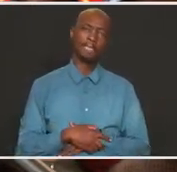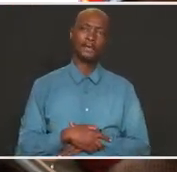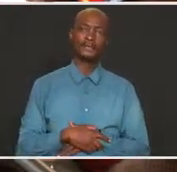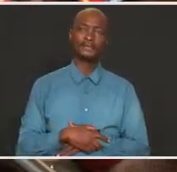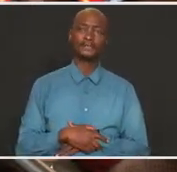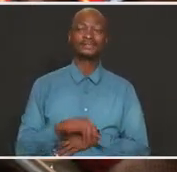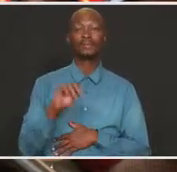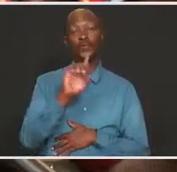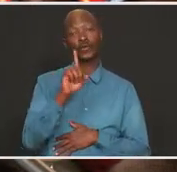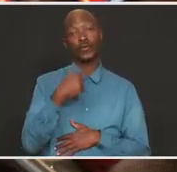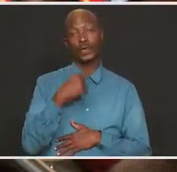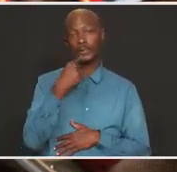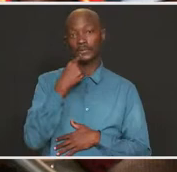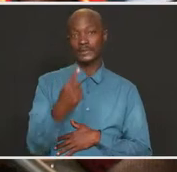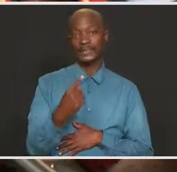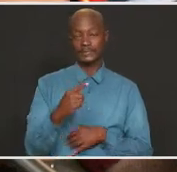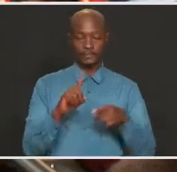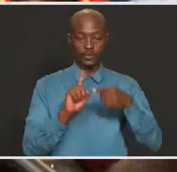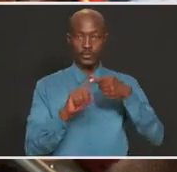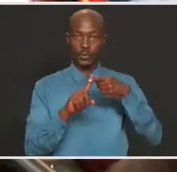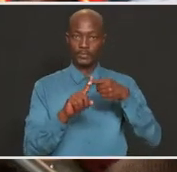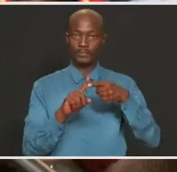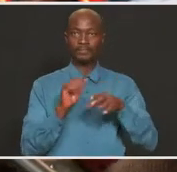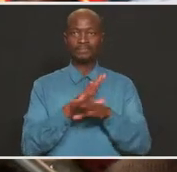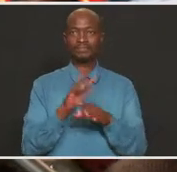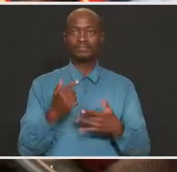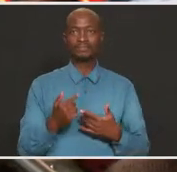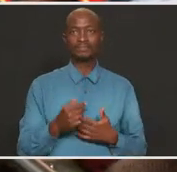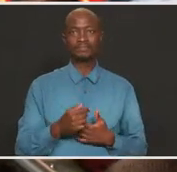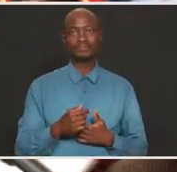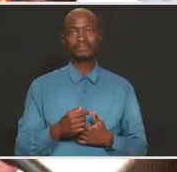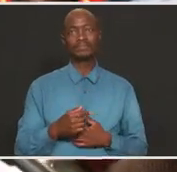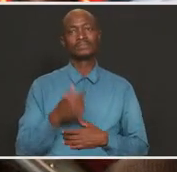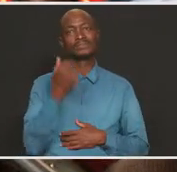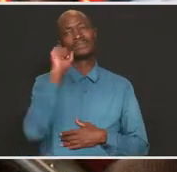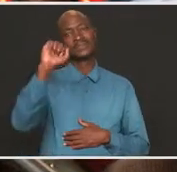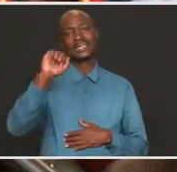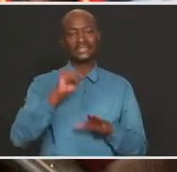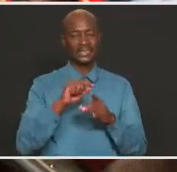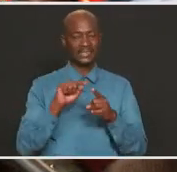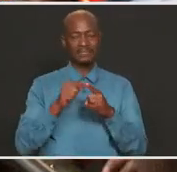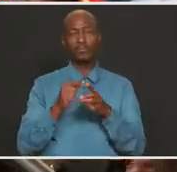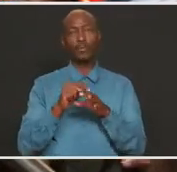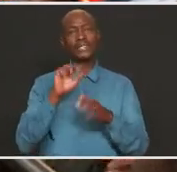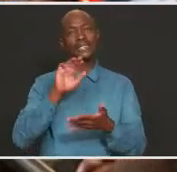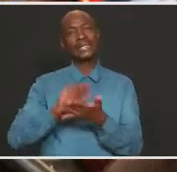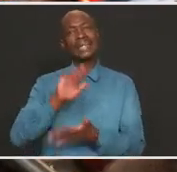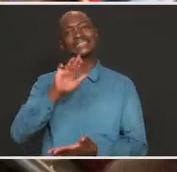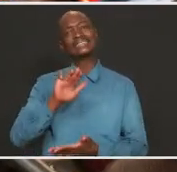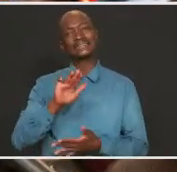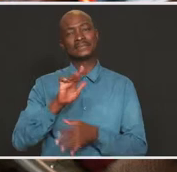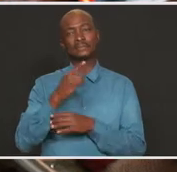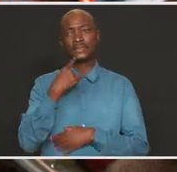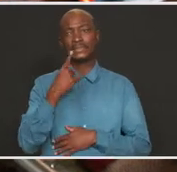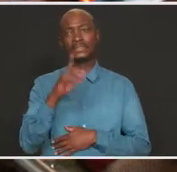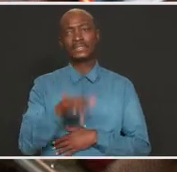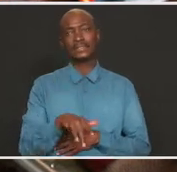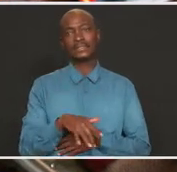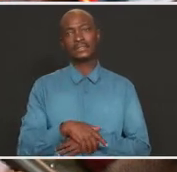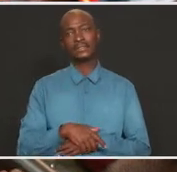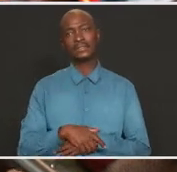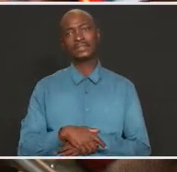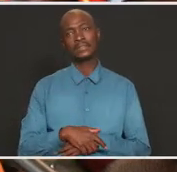it what I would say is one I reject a point 19. by saying